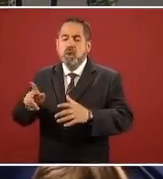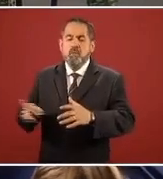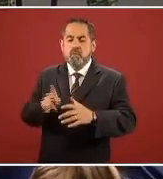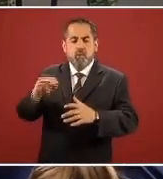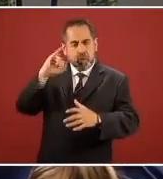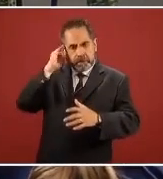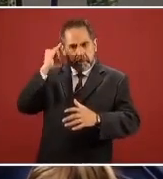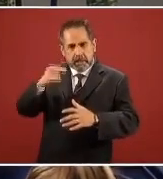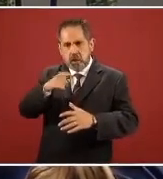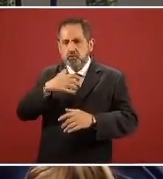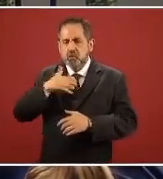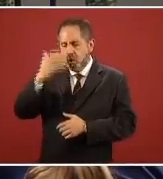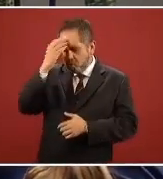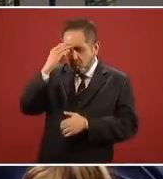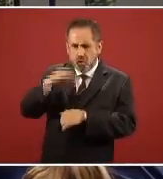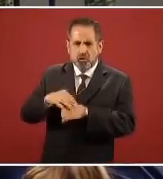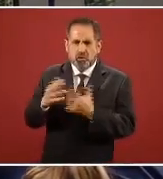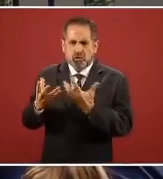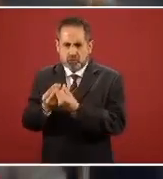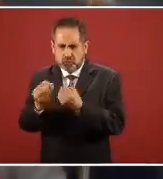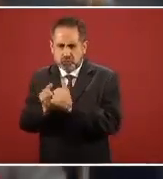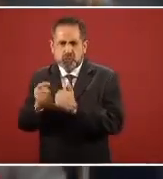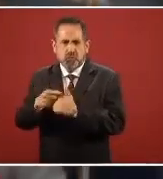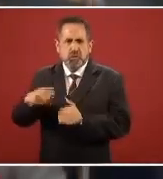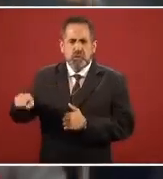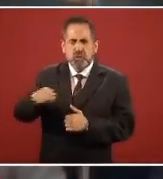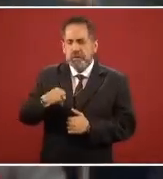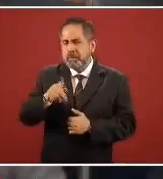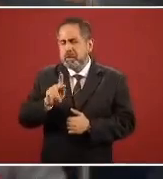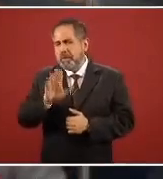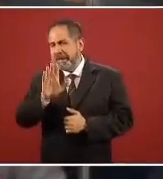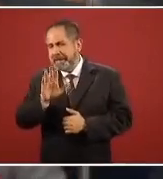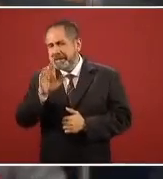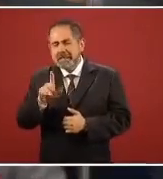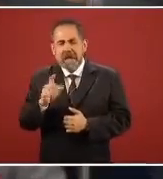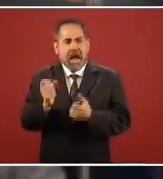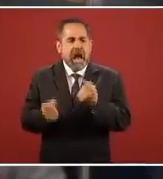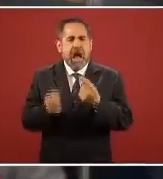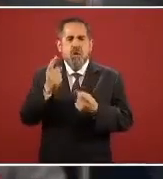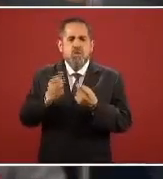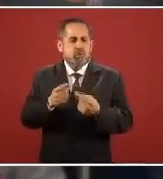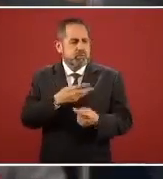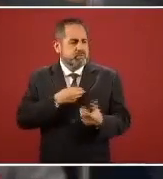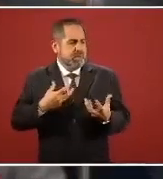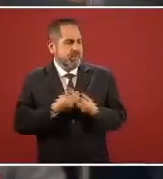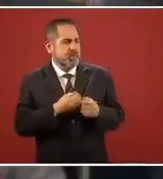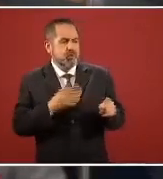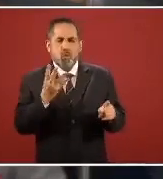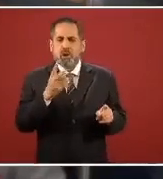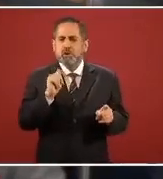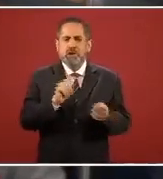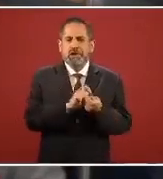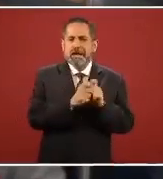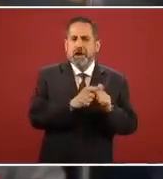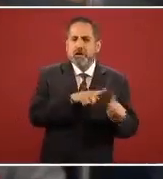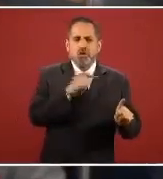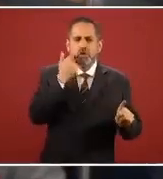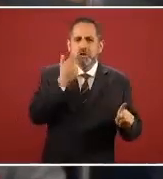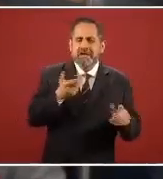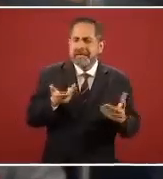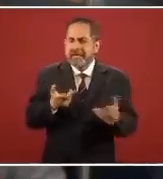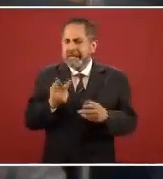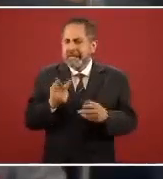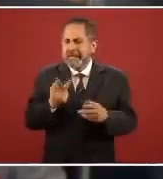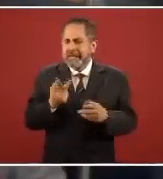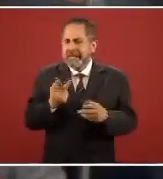México. Los conoce, se ha reunido con ellos, pero parece que algunos miembros de la 4T no están en sintonía con usted en algunos temas,